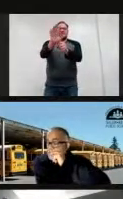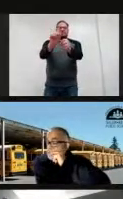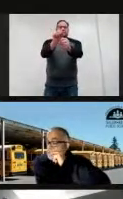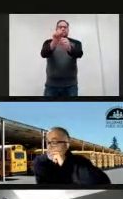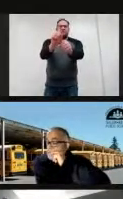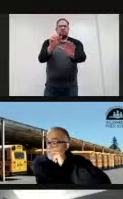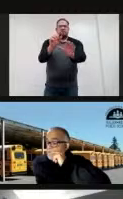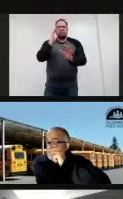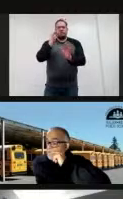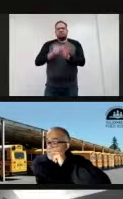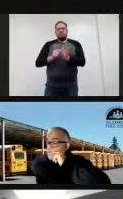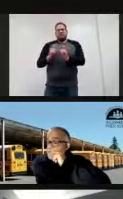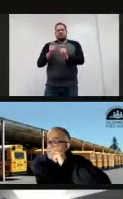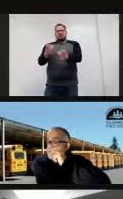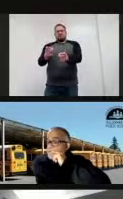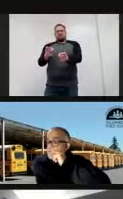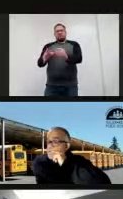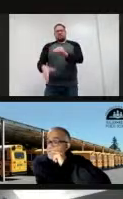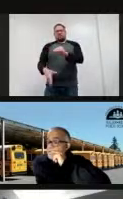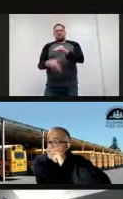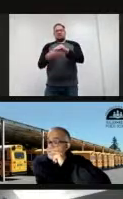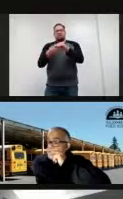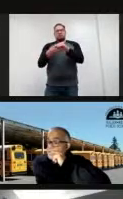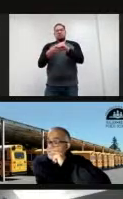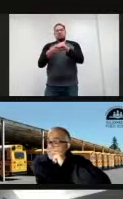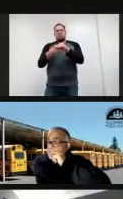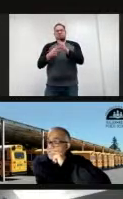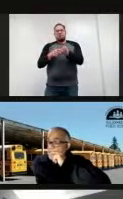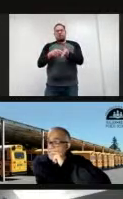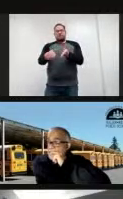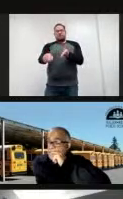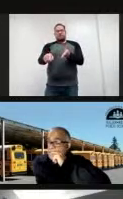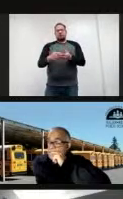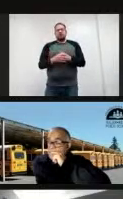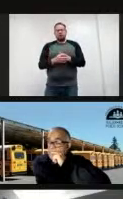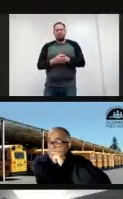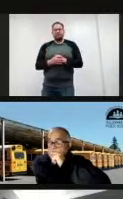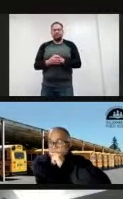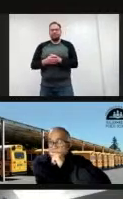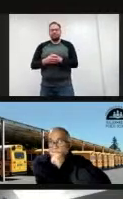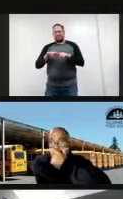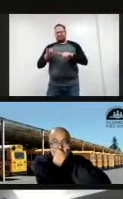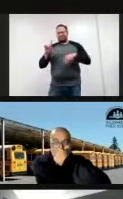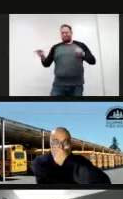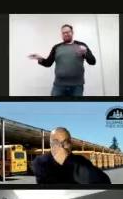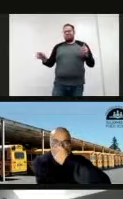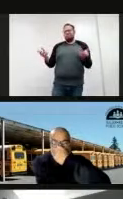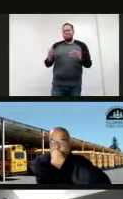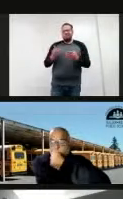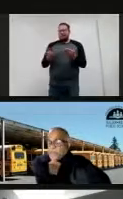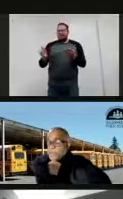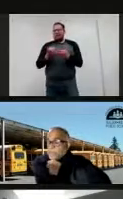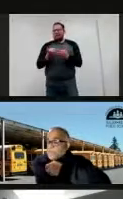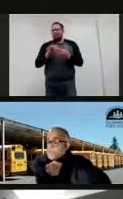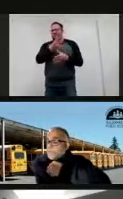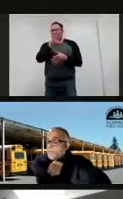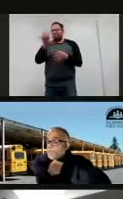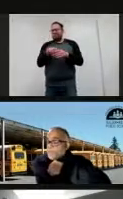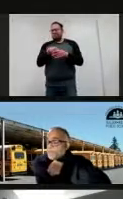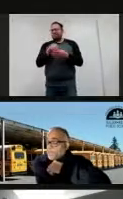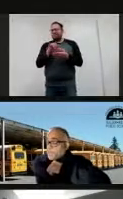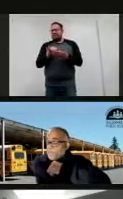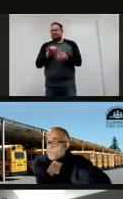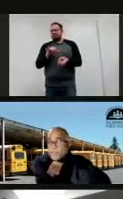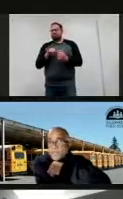give a certain amount of additional compensation. There's various things that can fall into that.